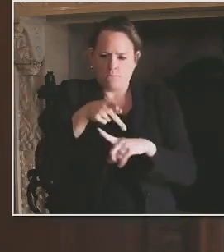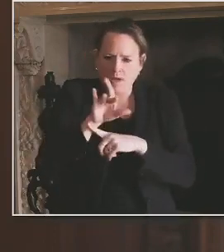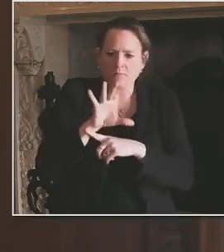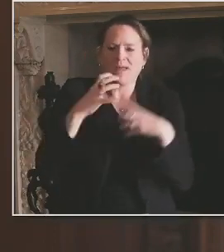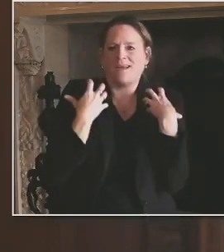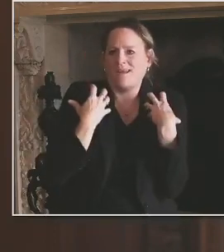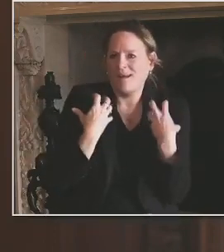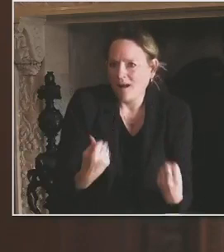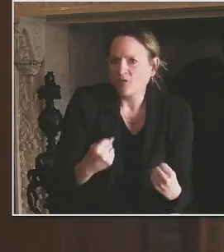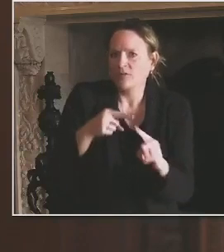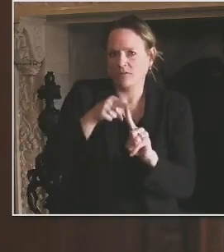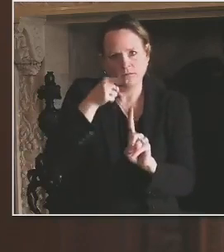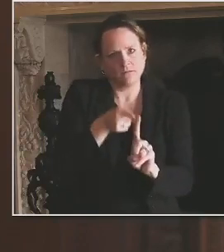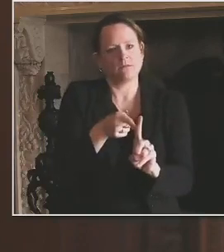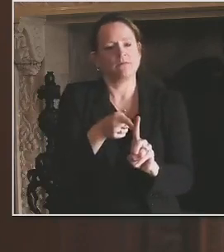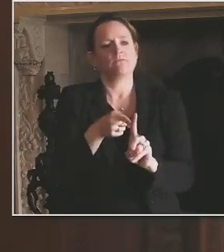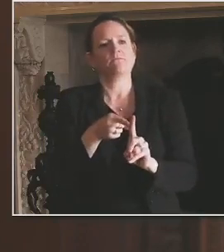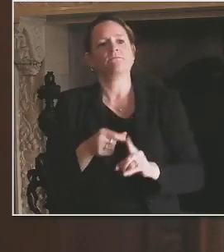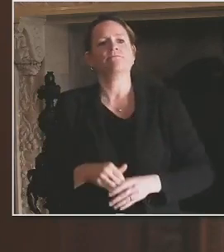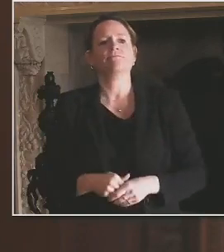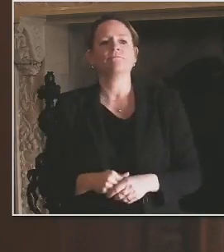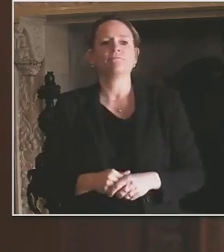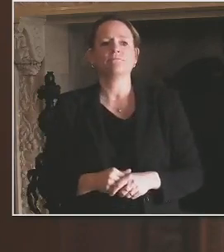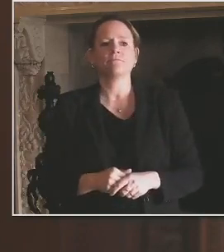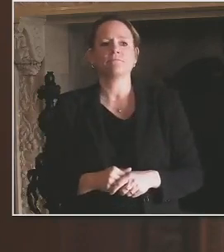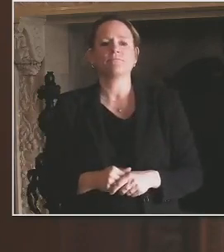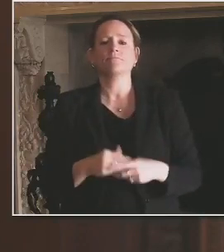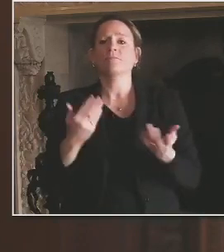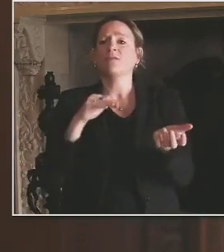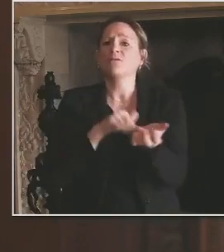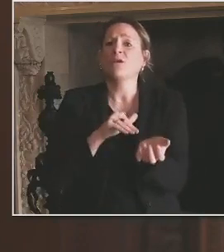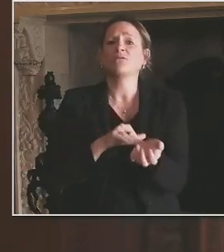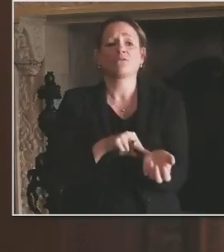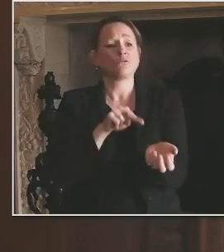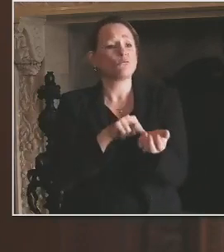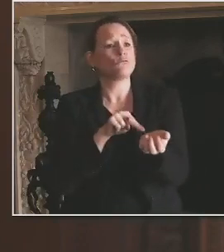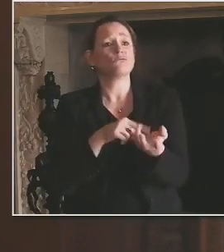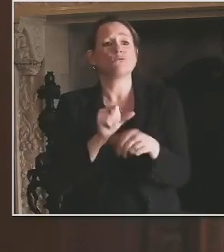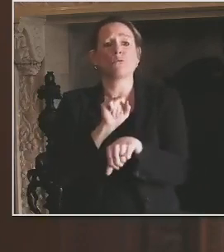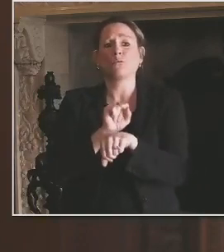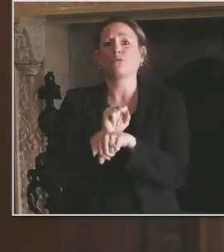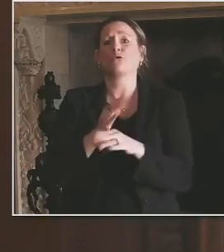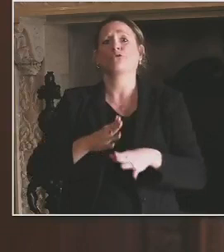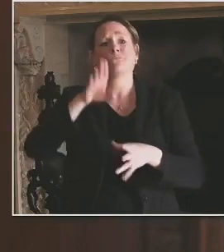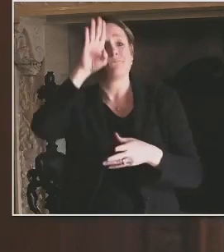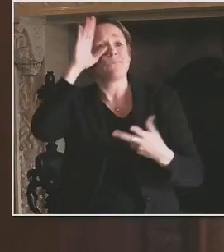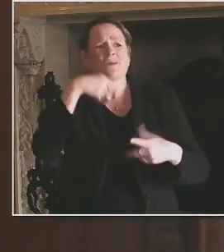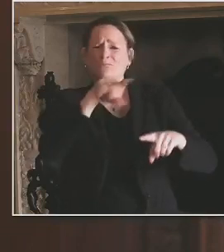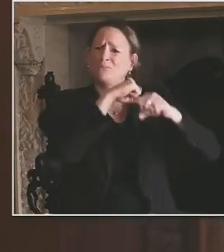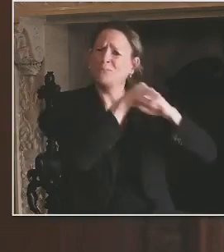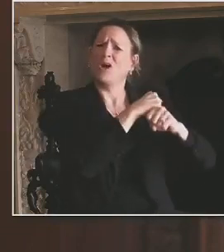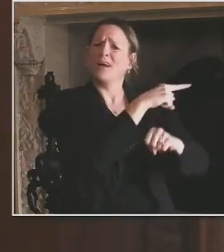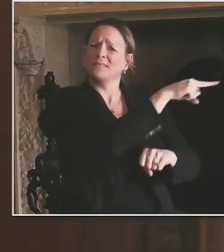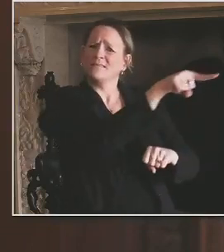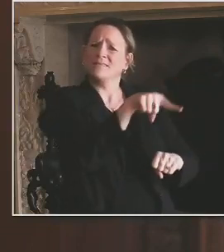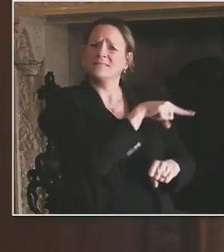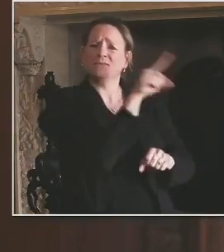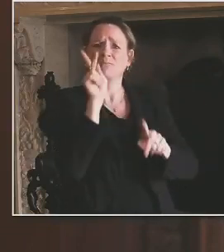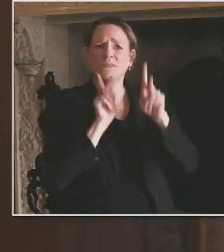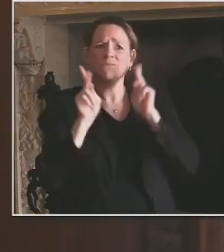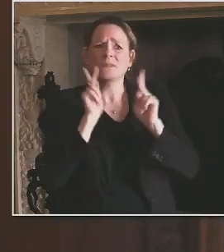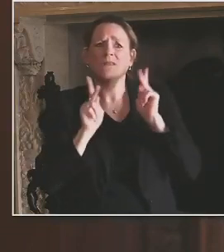our frontline healthcare workers, small business owners, essential workers, first responders, and many more of our neighbors